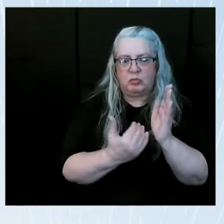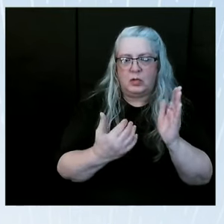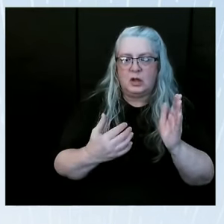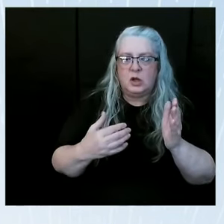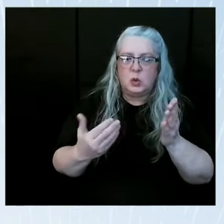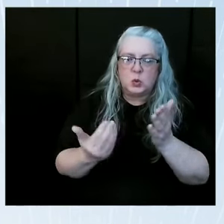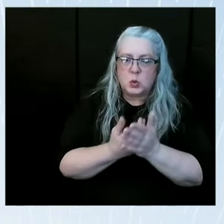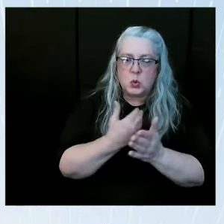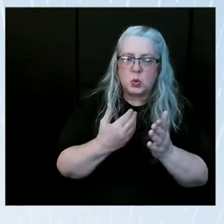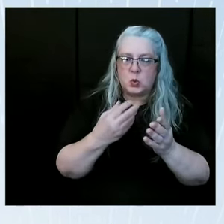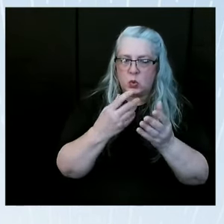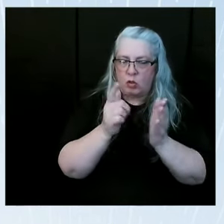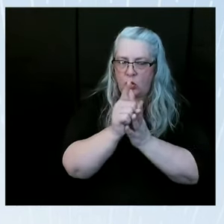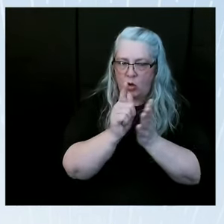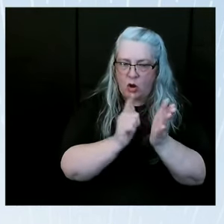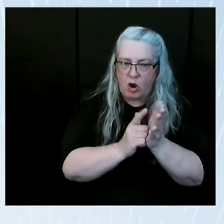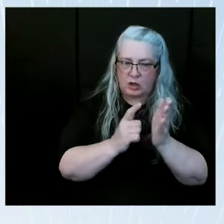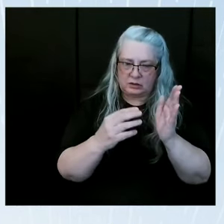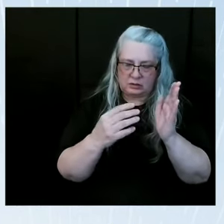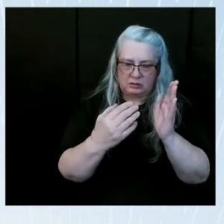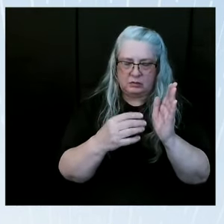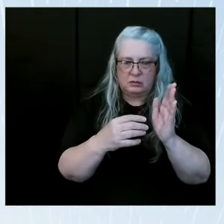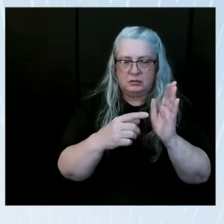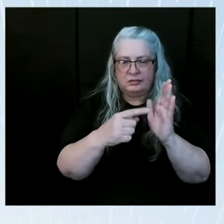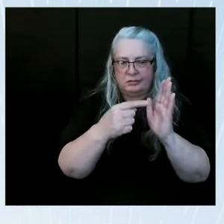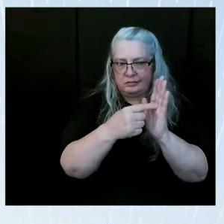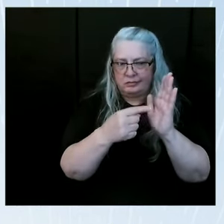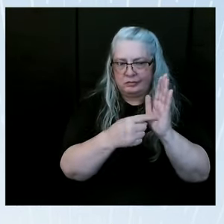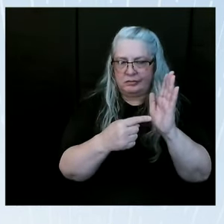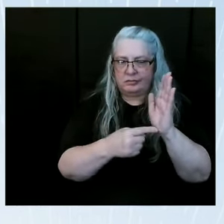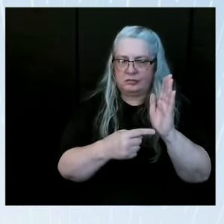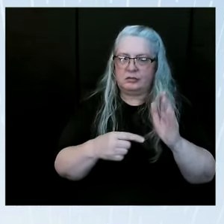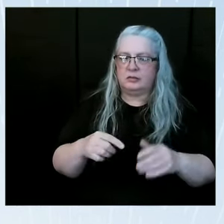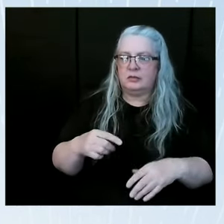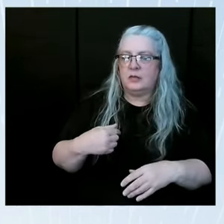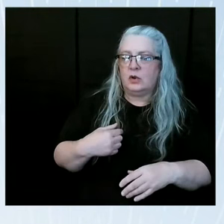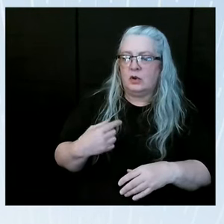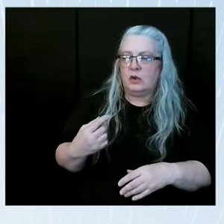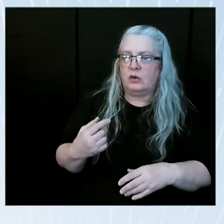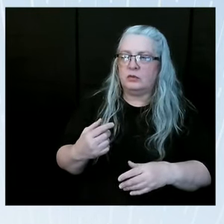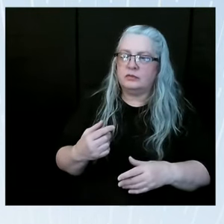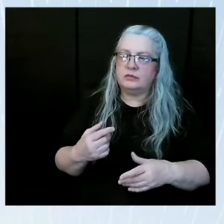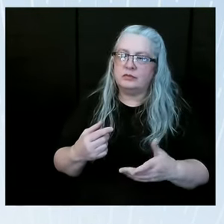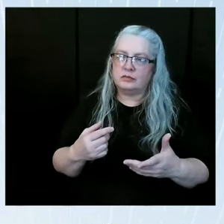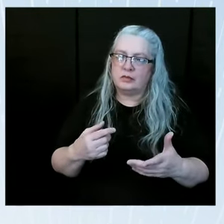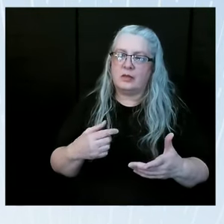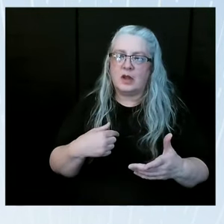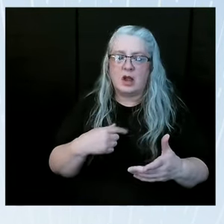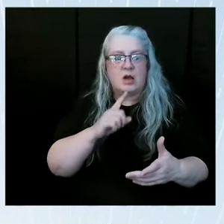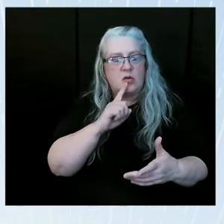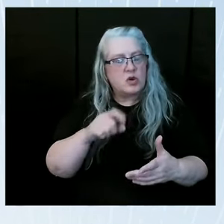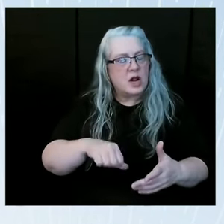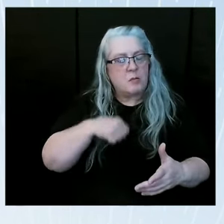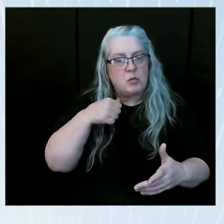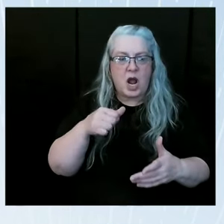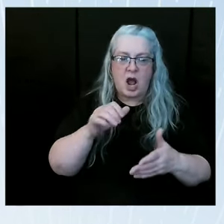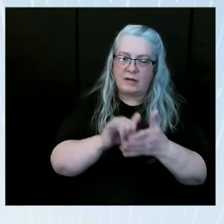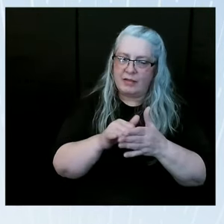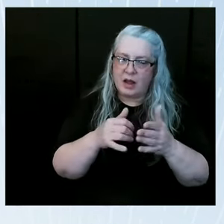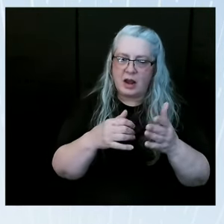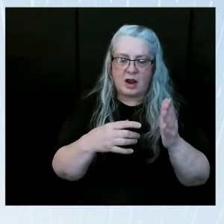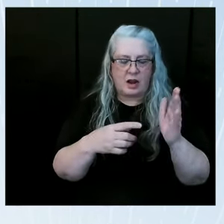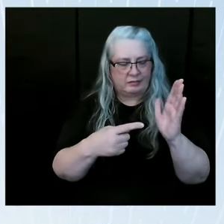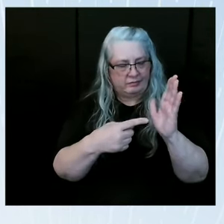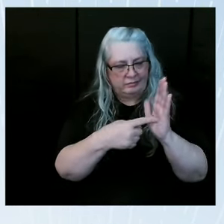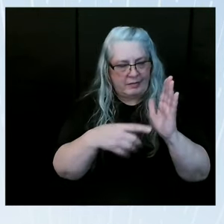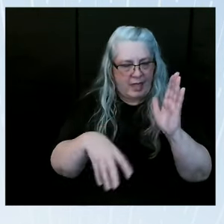met with the chief executive officer of a major hotel a chain, worldwide hotel